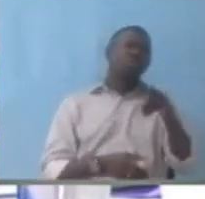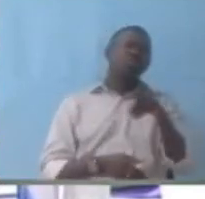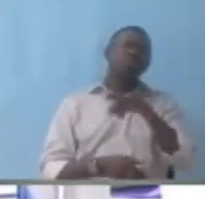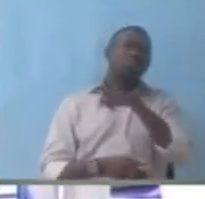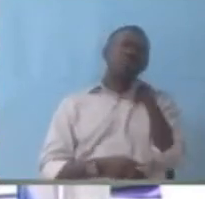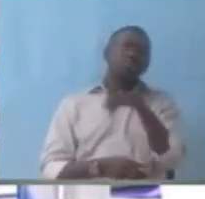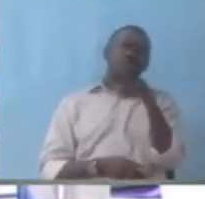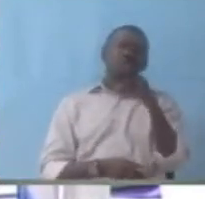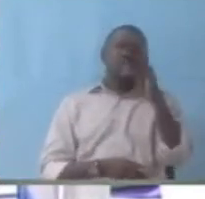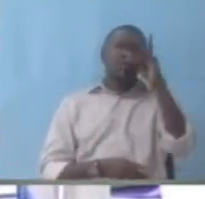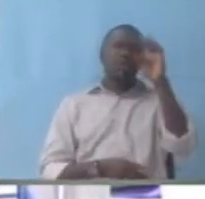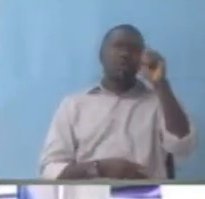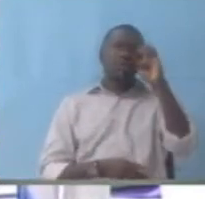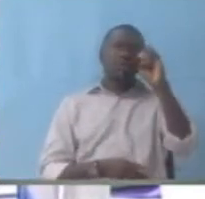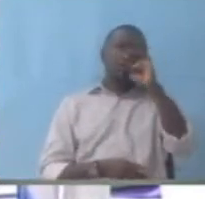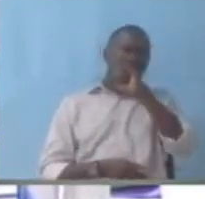No,